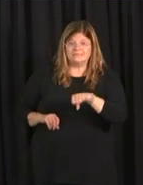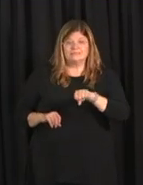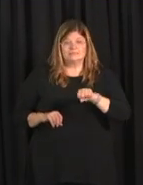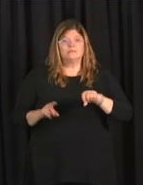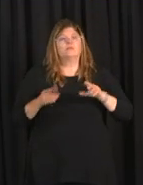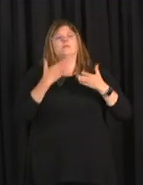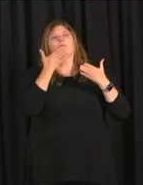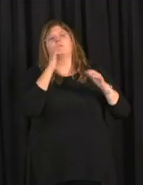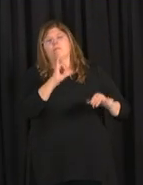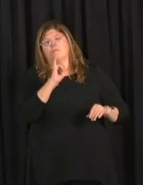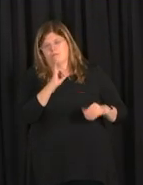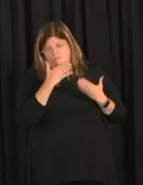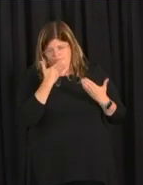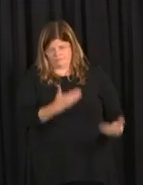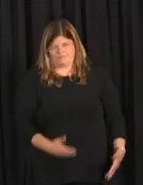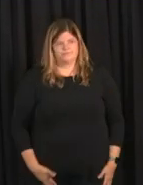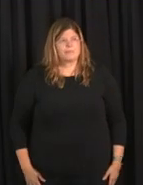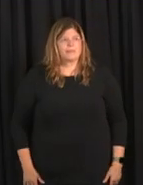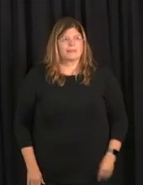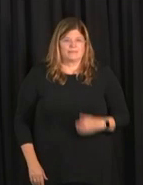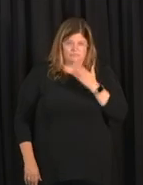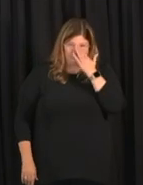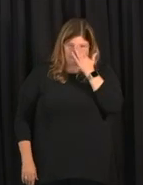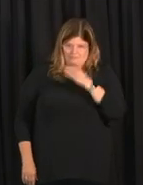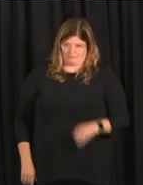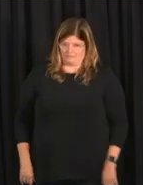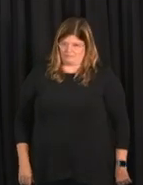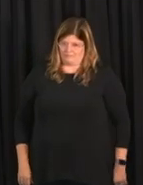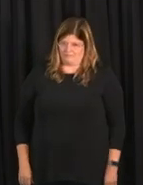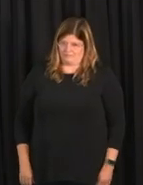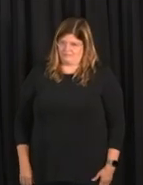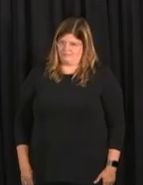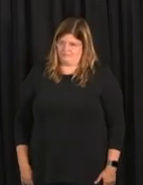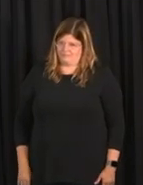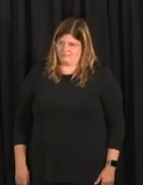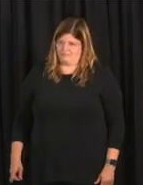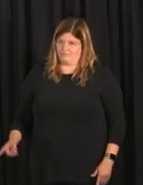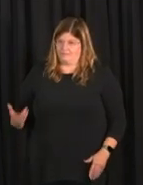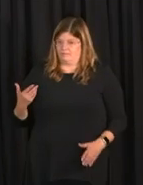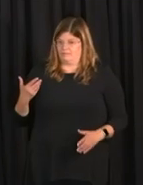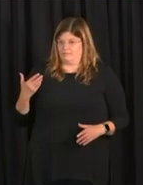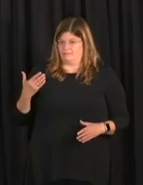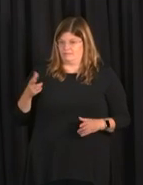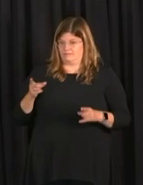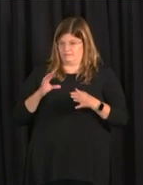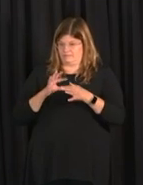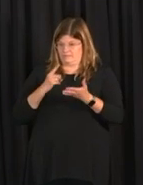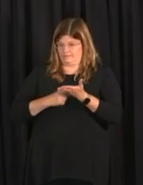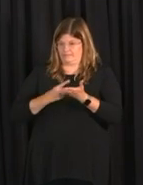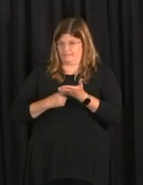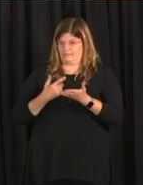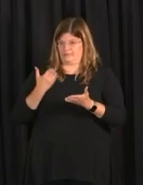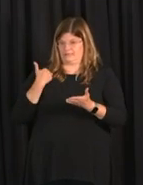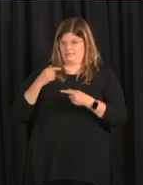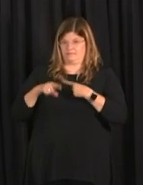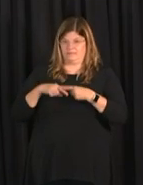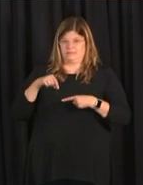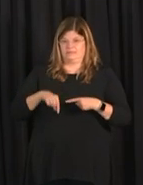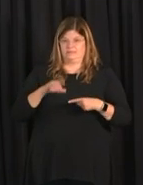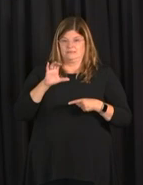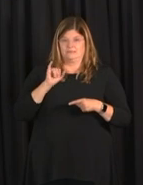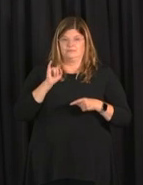just clarify, thank you. Uh-huh. Yes. I think it was said in an earlier news conference that the city might meet